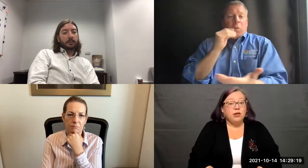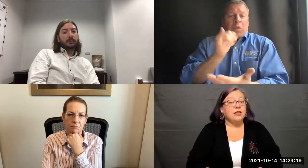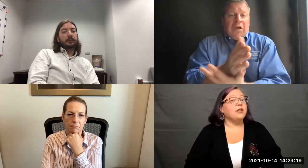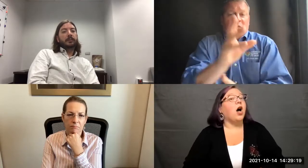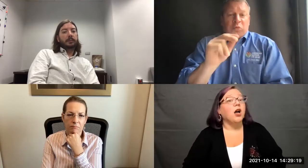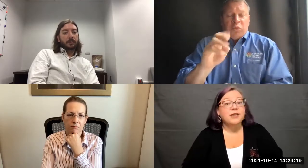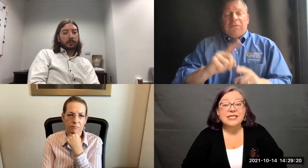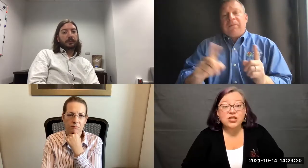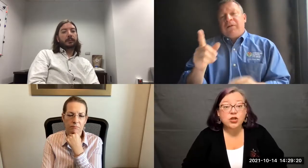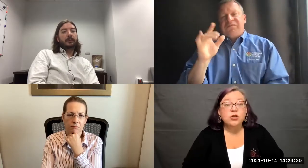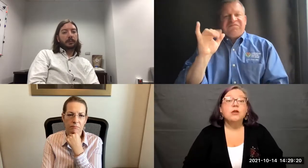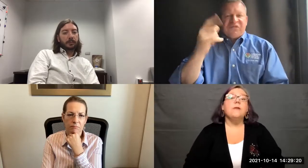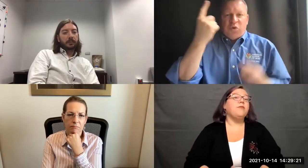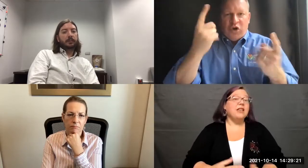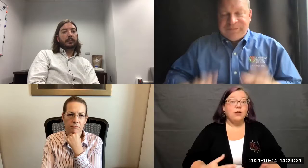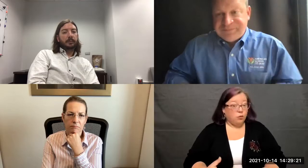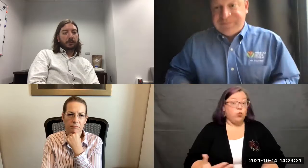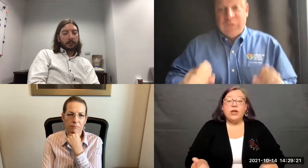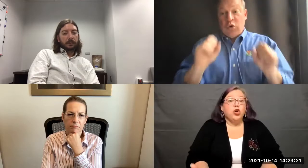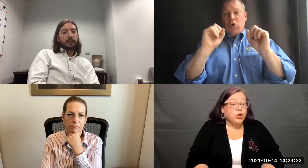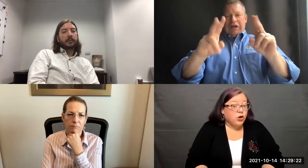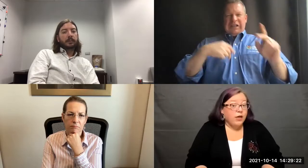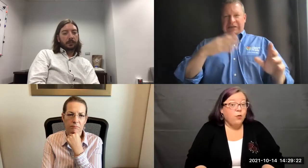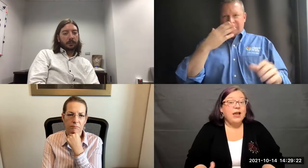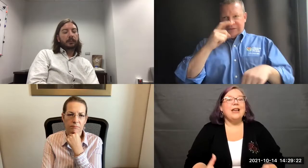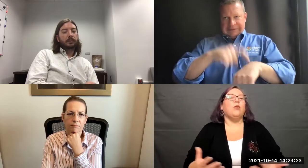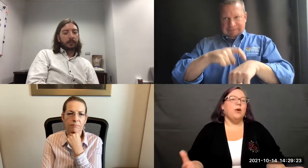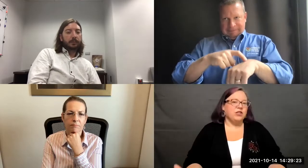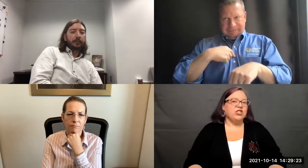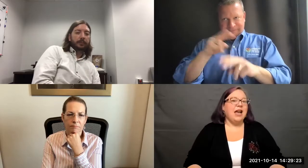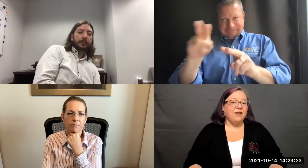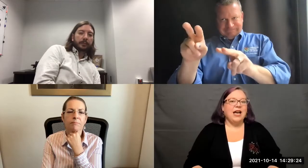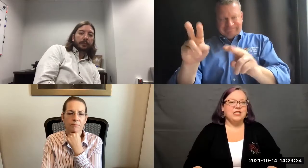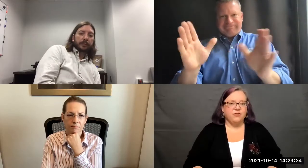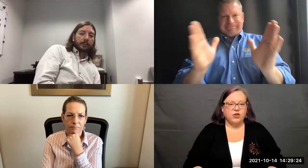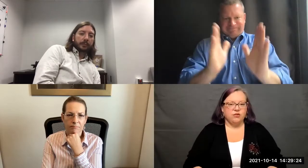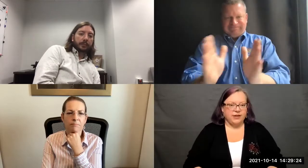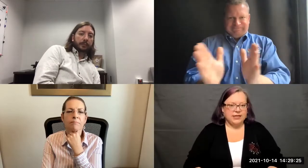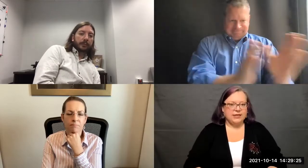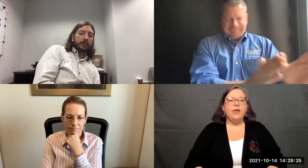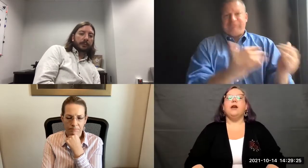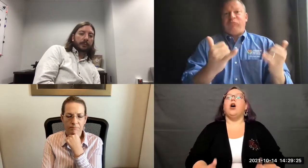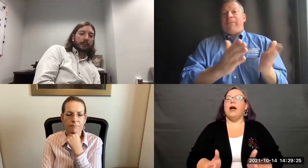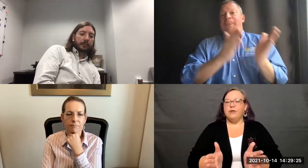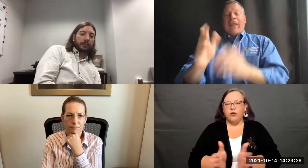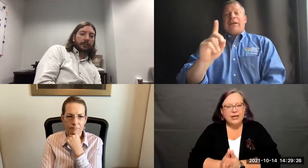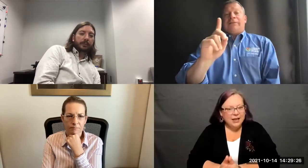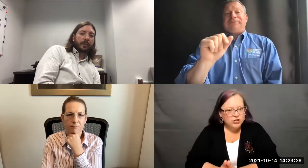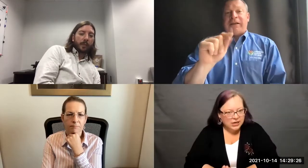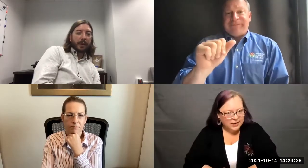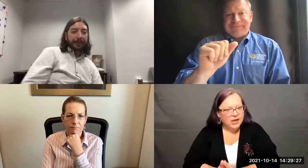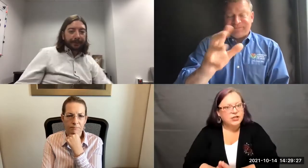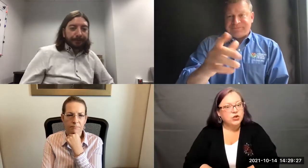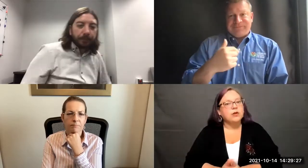a completely autonomous center, then we could go that way. We would just have to ask for certain funding. All right, looking